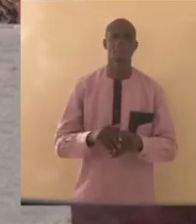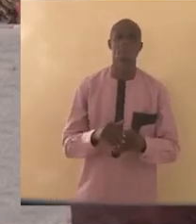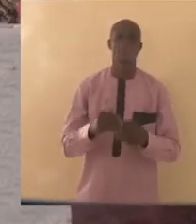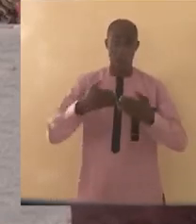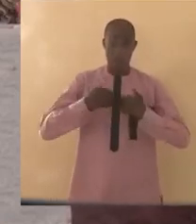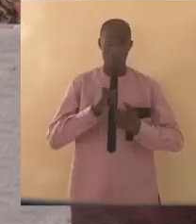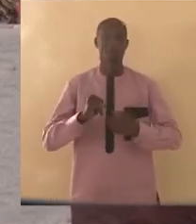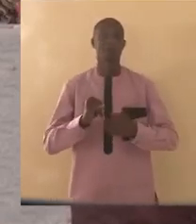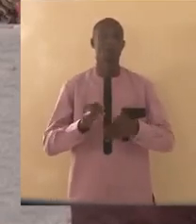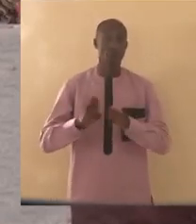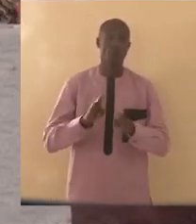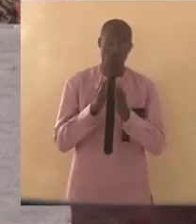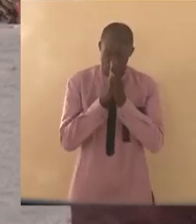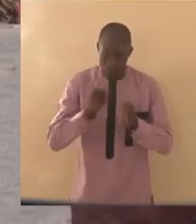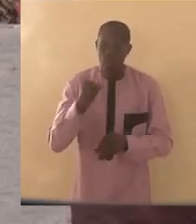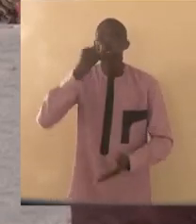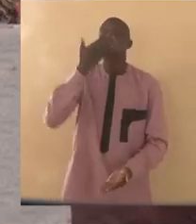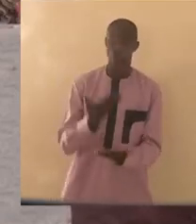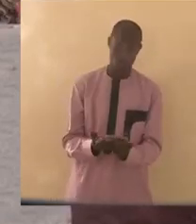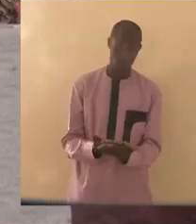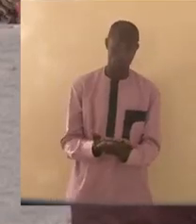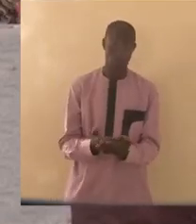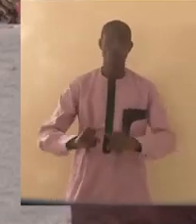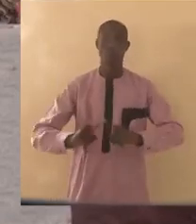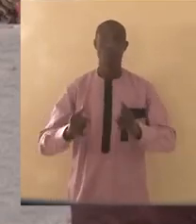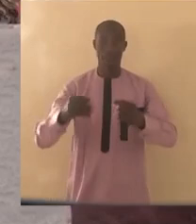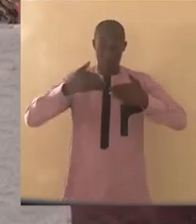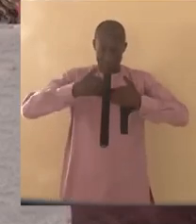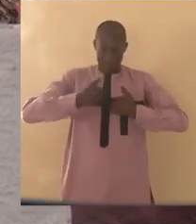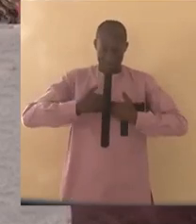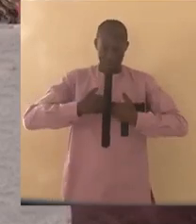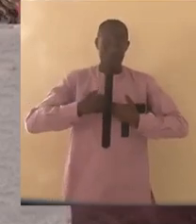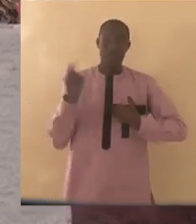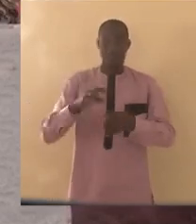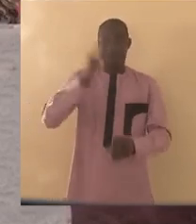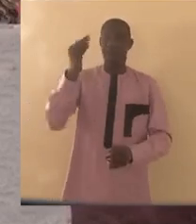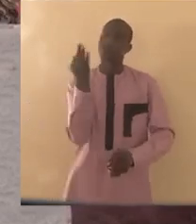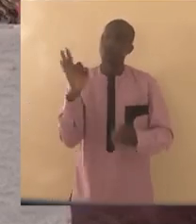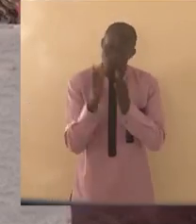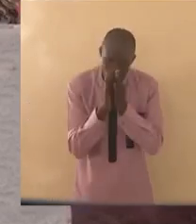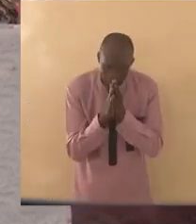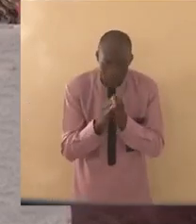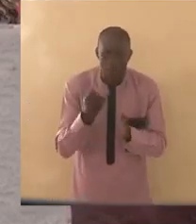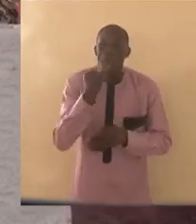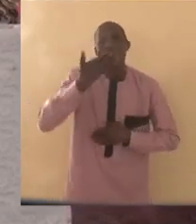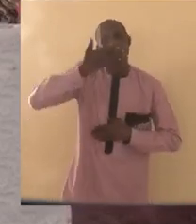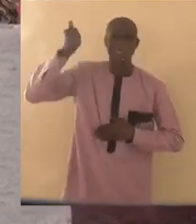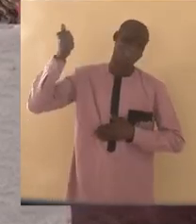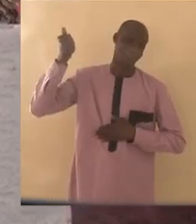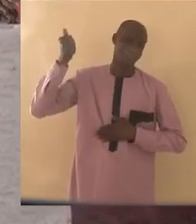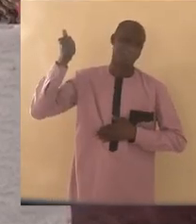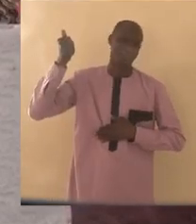Having the habit of prayer is good, but having the spirit of prayer is